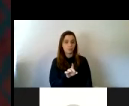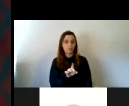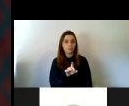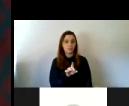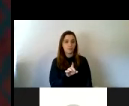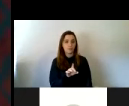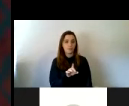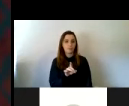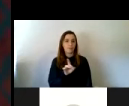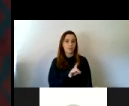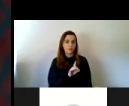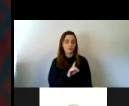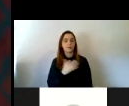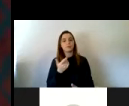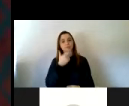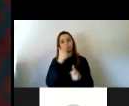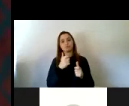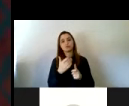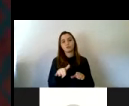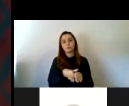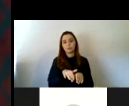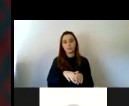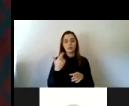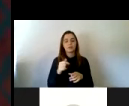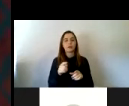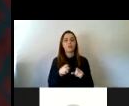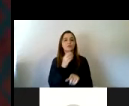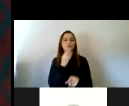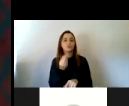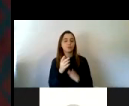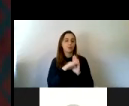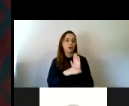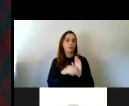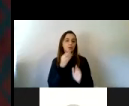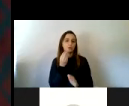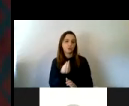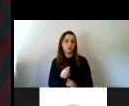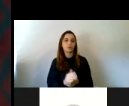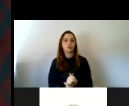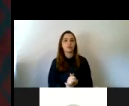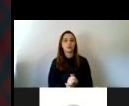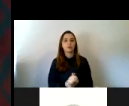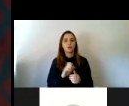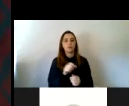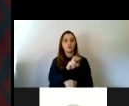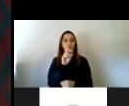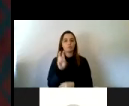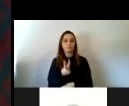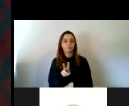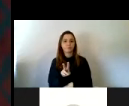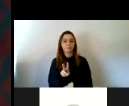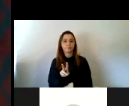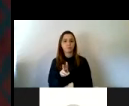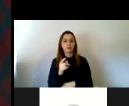college participants, we are in the junior program. When we are in the second year, we are the so-called